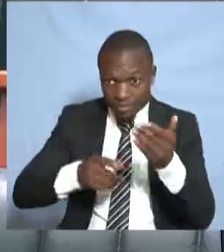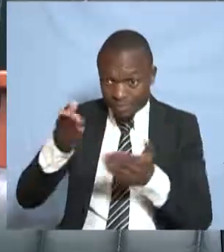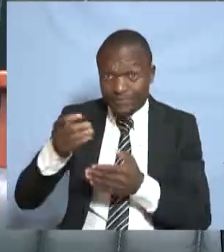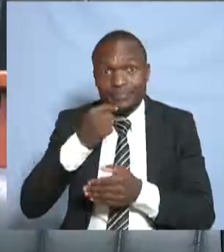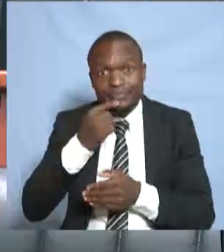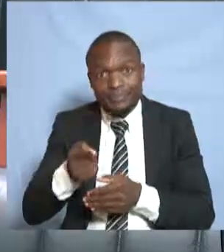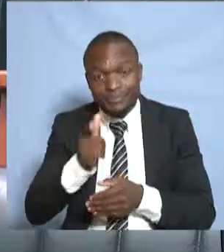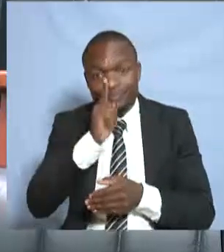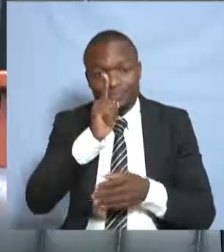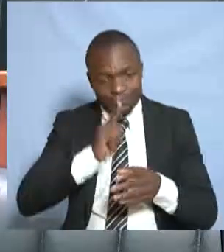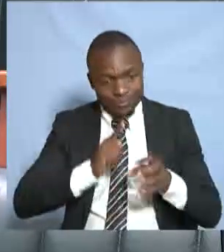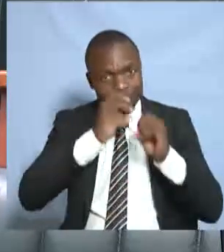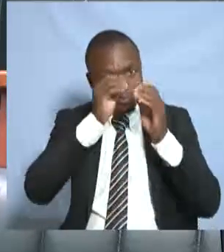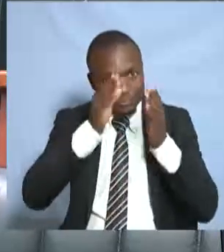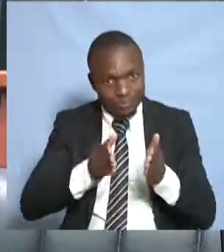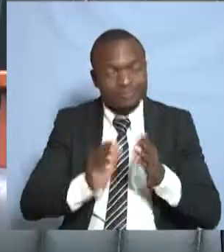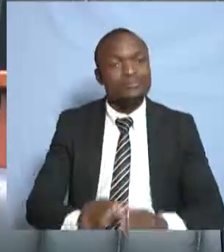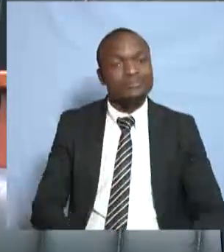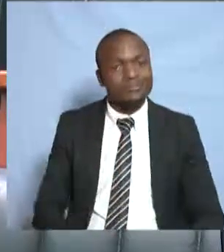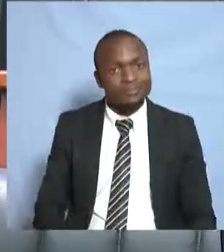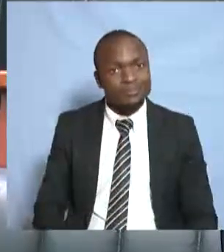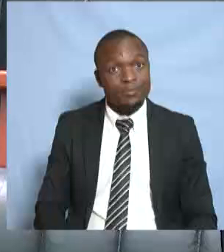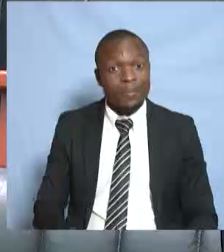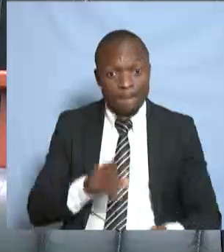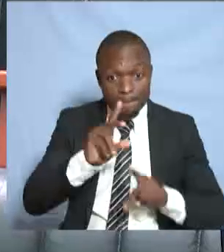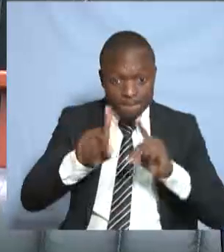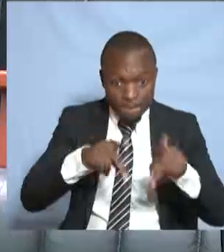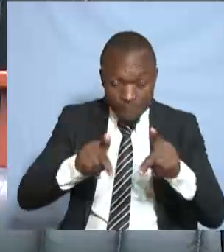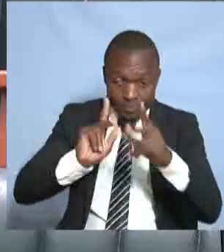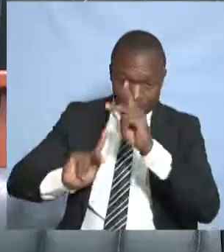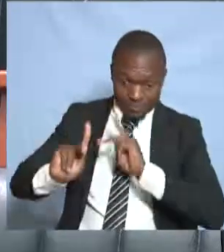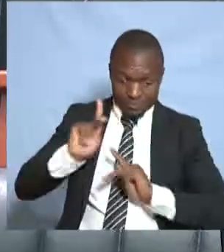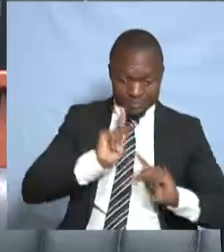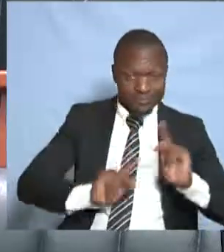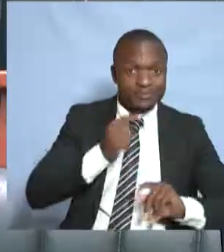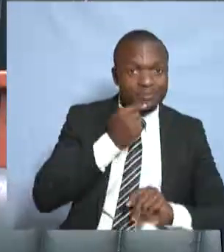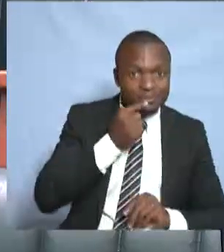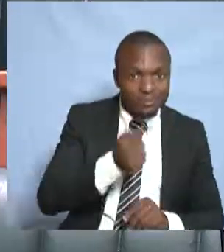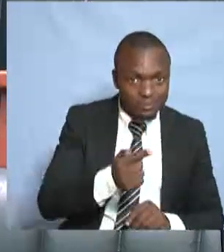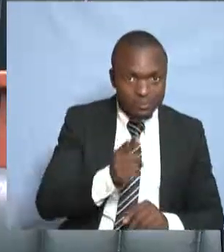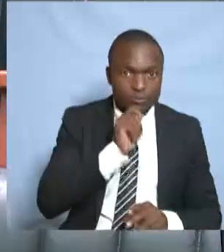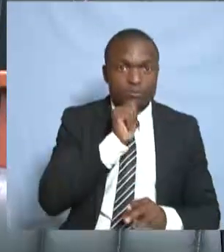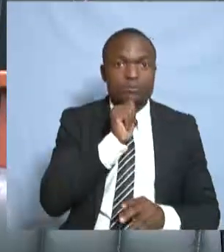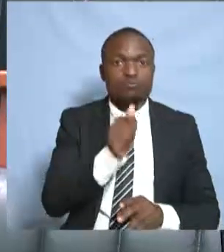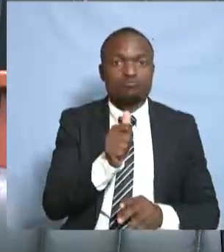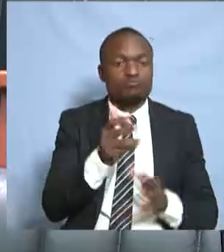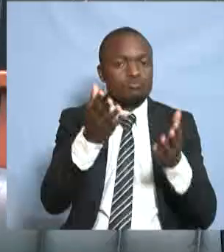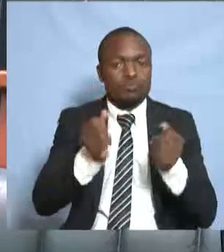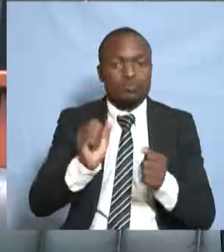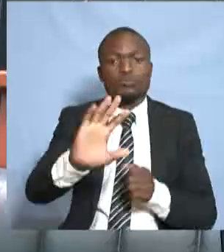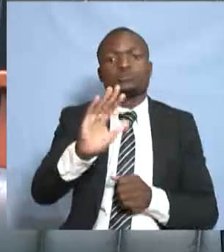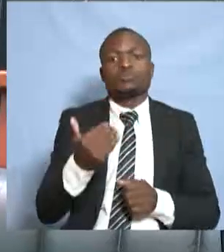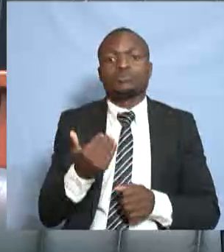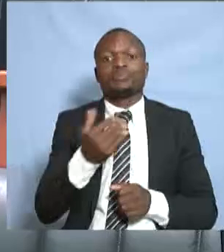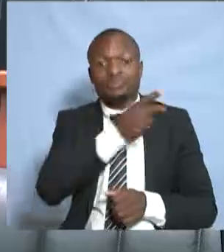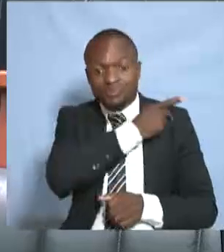say, Mr. Speaker? Mr. Speaker, the good people of Kanfinsa are simply saying we don't need to come back to